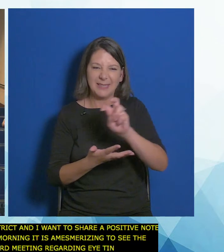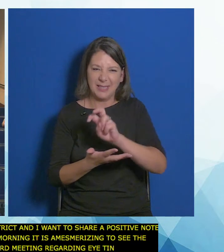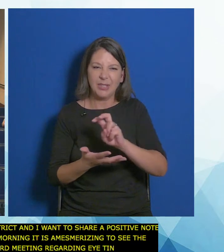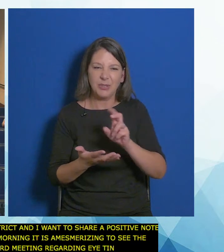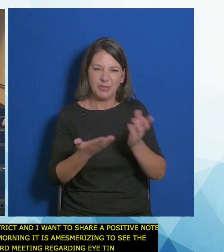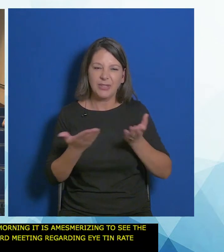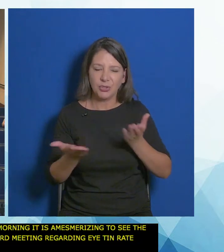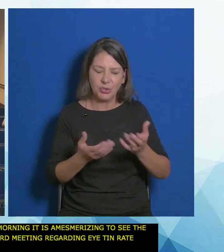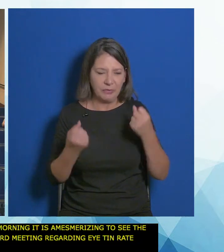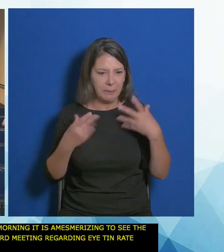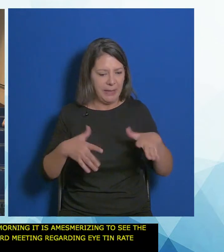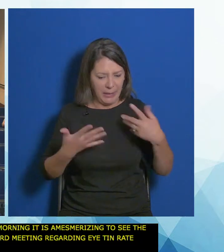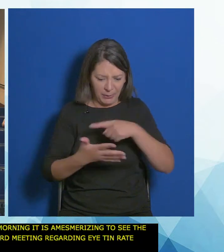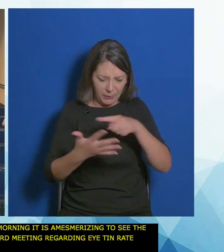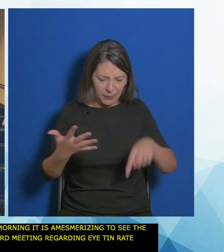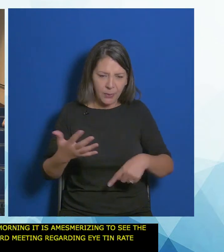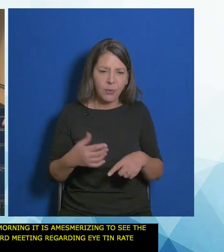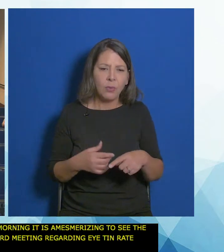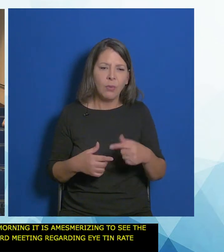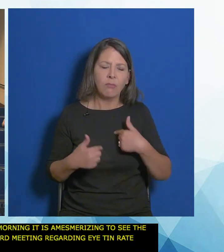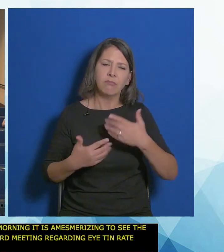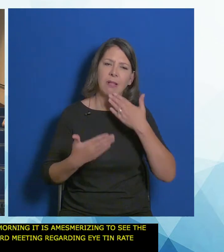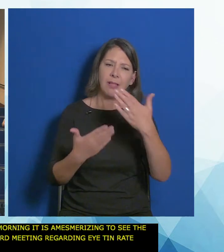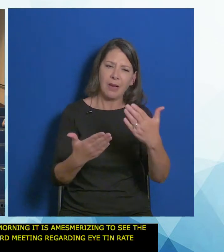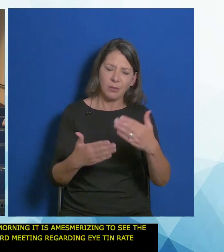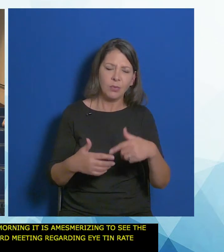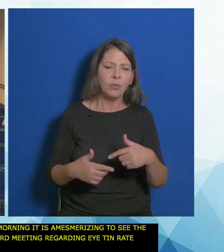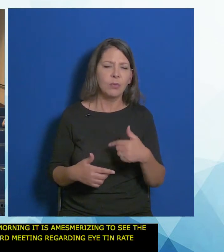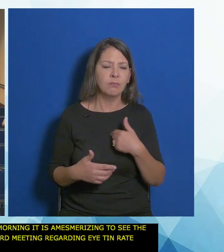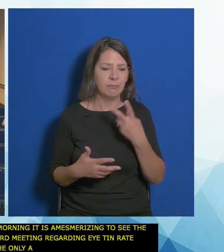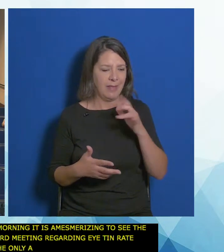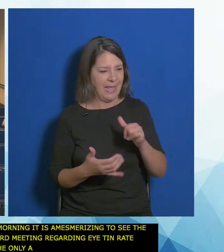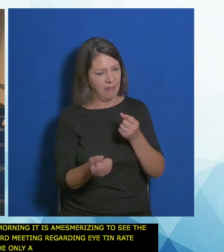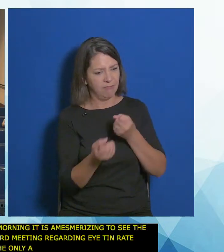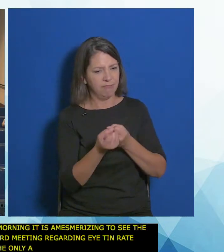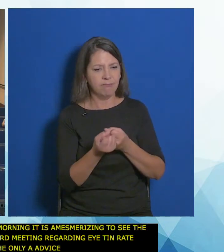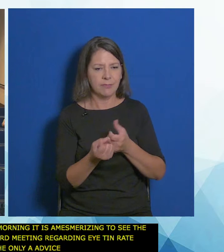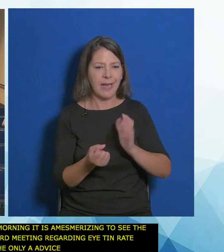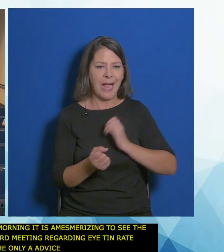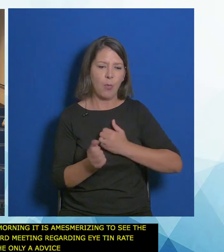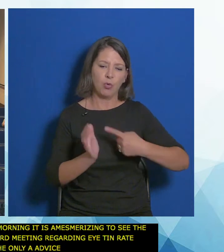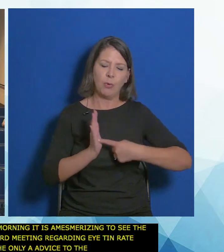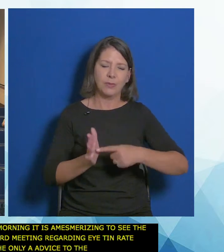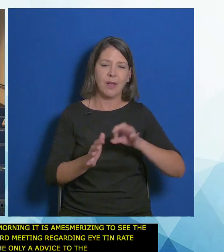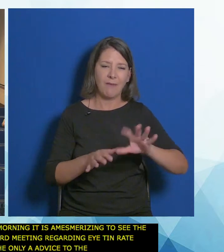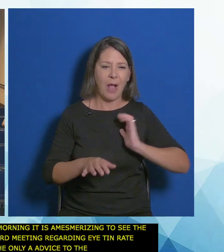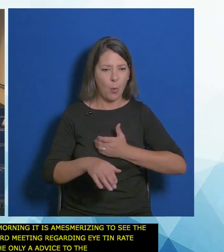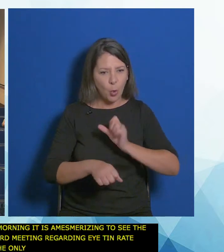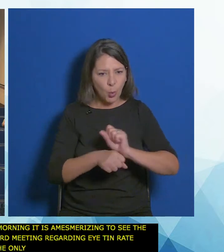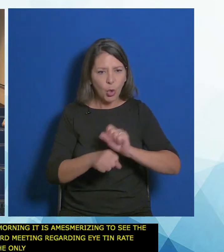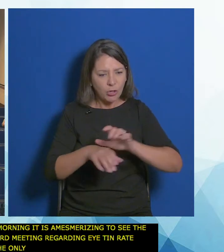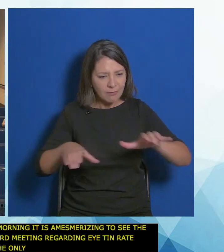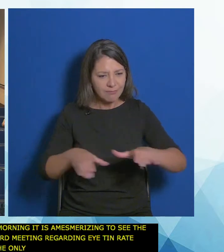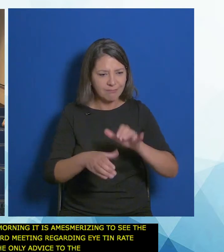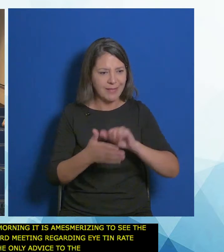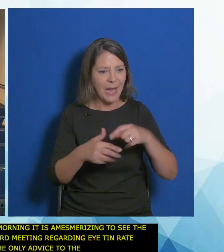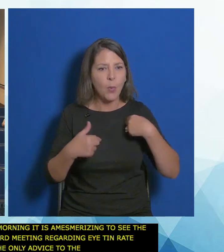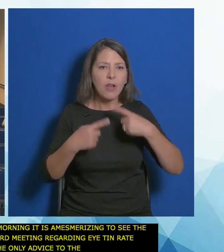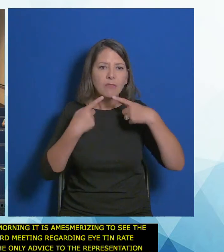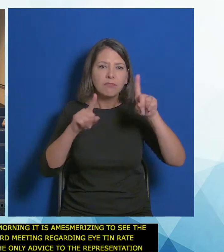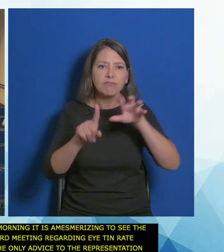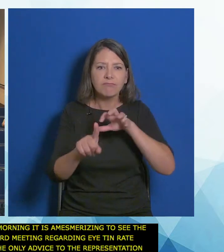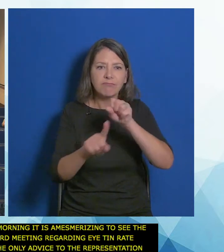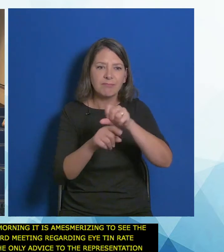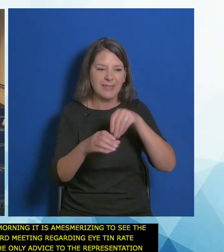you. It's nice to see not only a voice to the representation of the work that is being accomplished in the itinerant programs, but